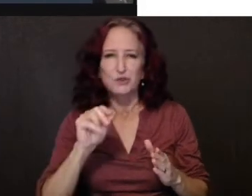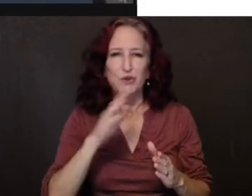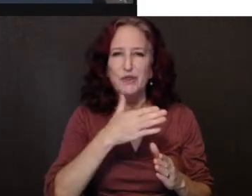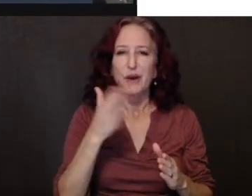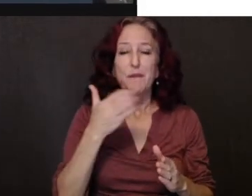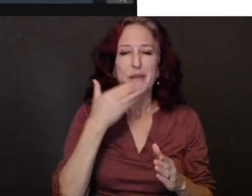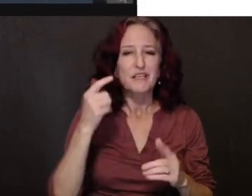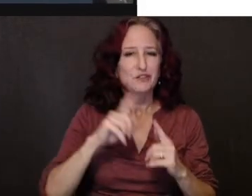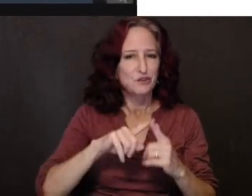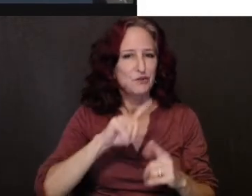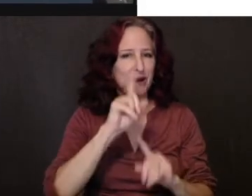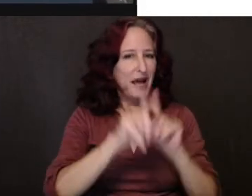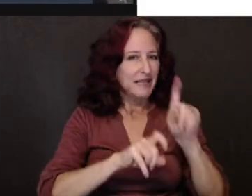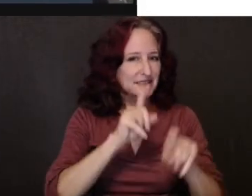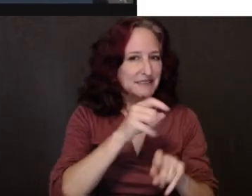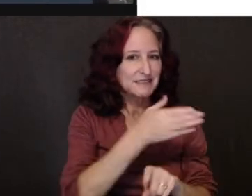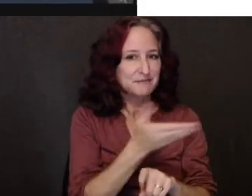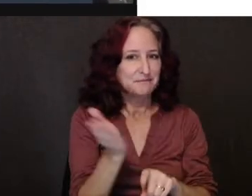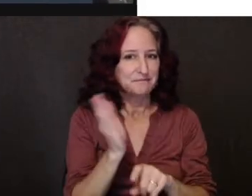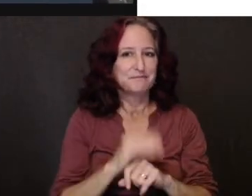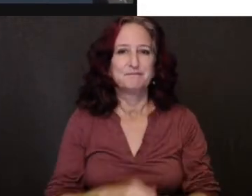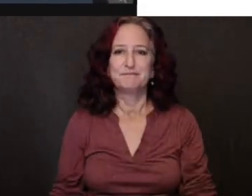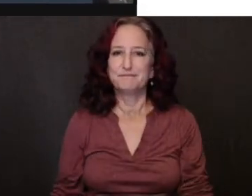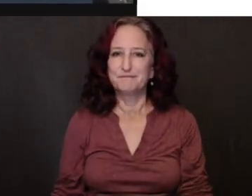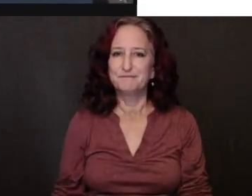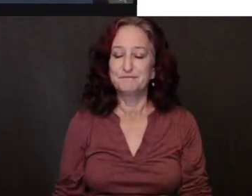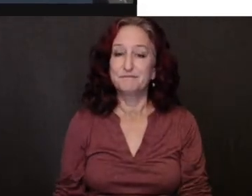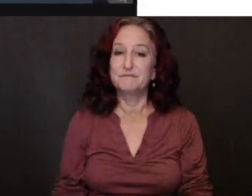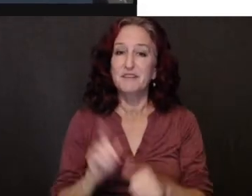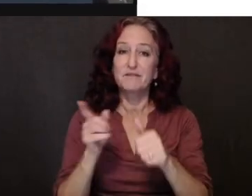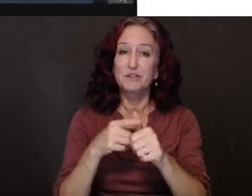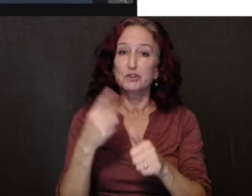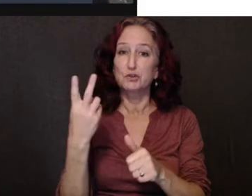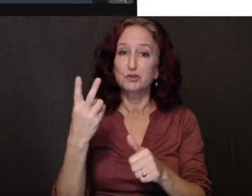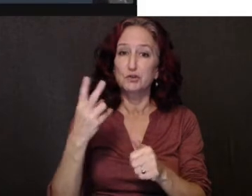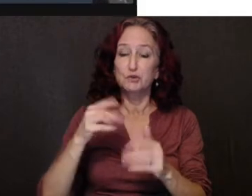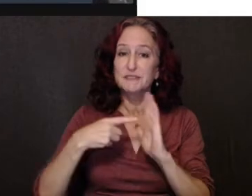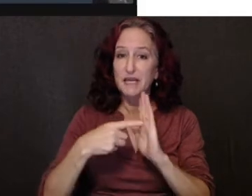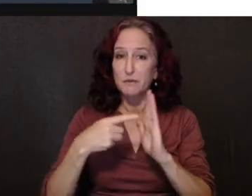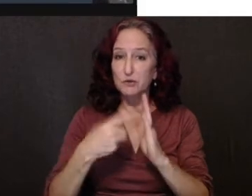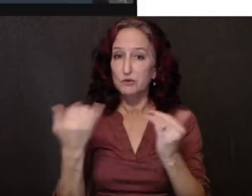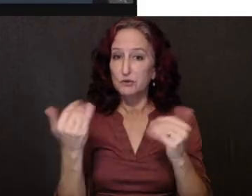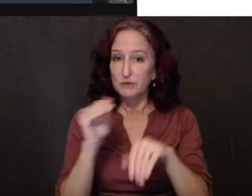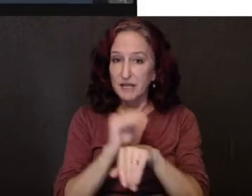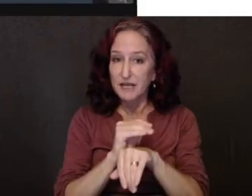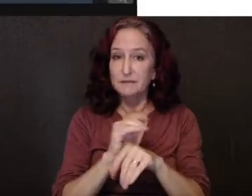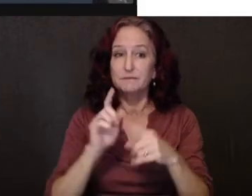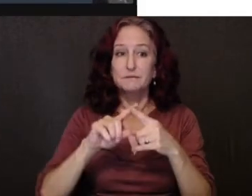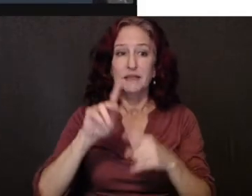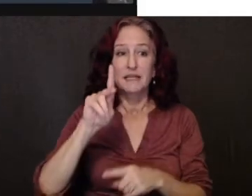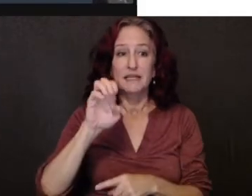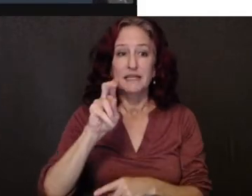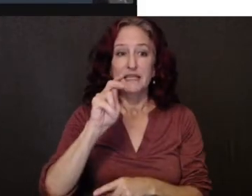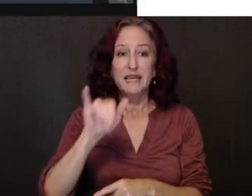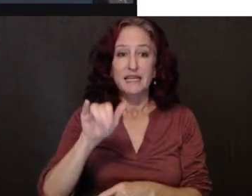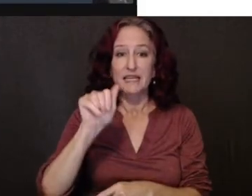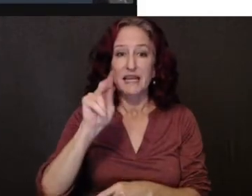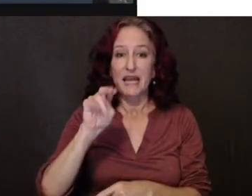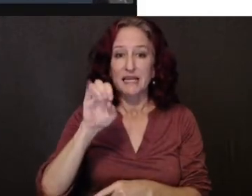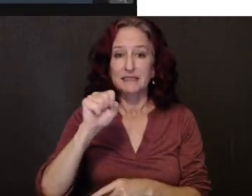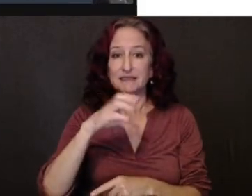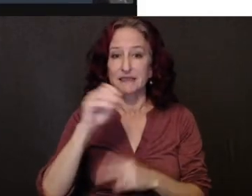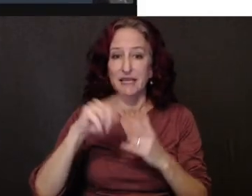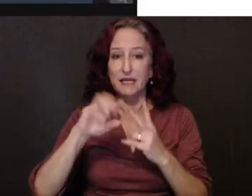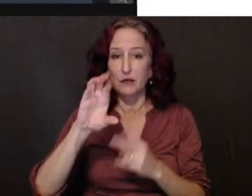into the sessions chat box, which will appear on the right-hand side of your screen. And the moderators here will do their best to address the questions to the